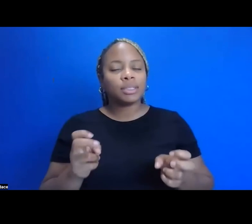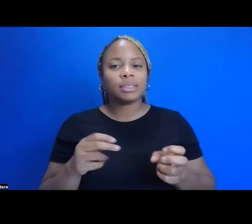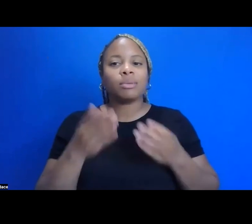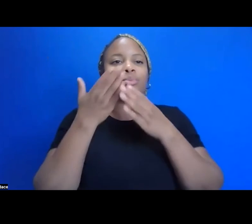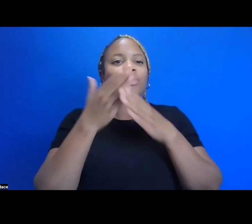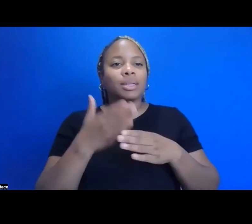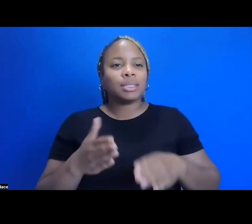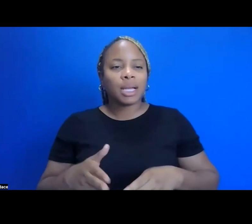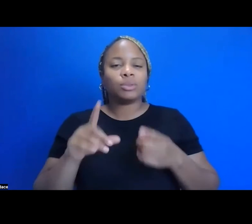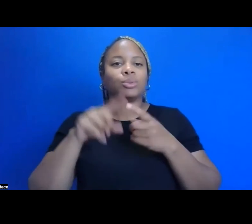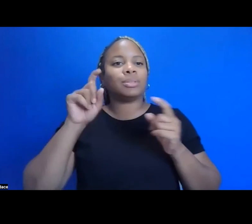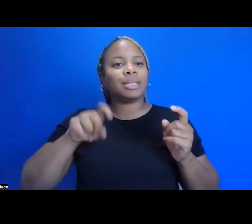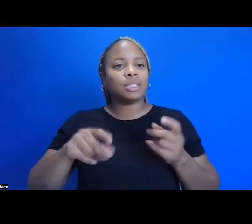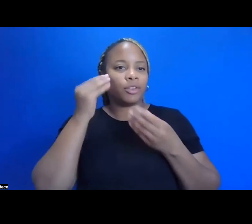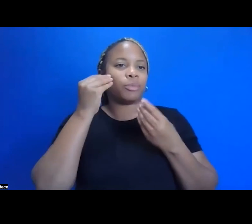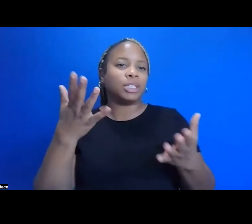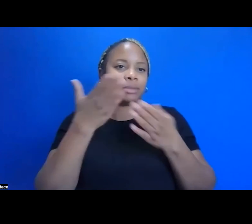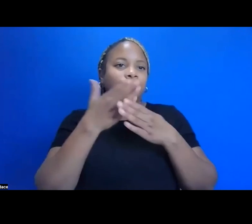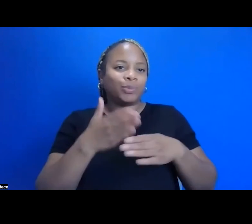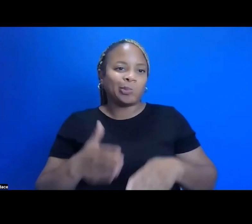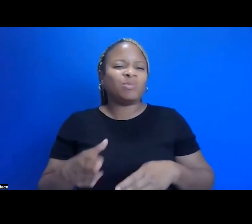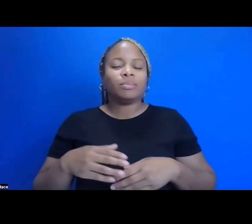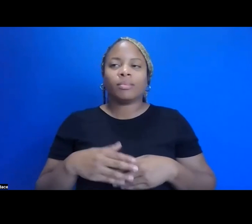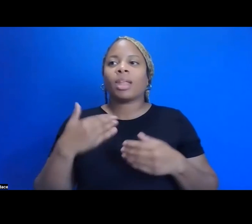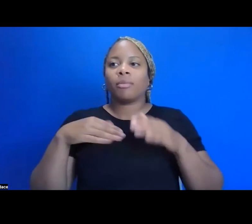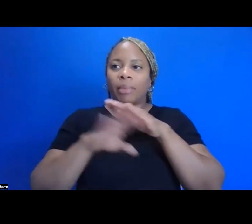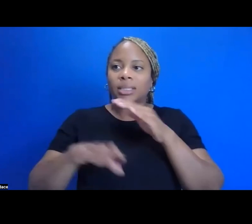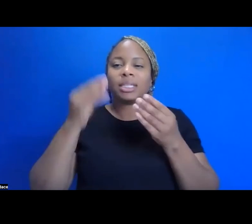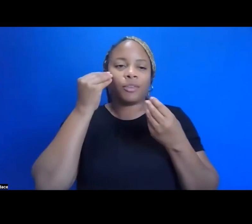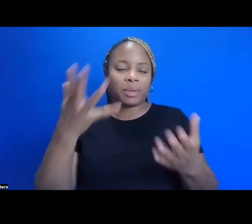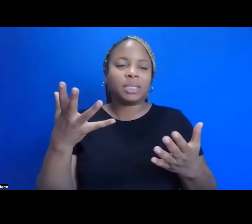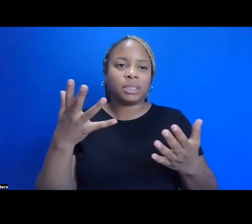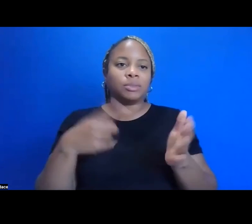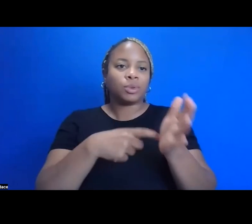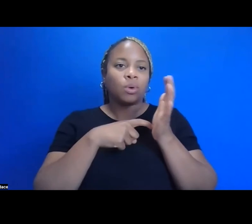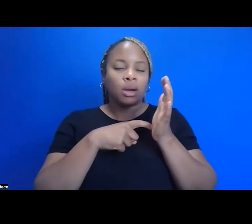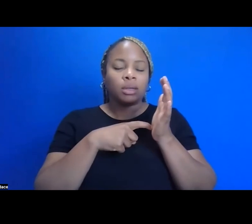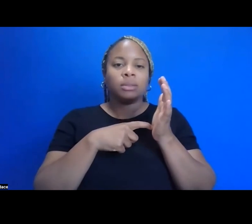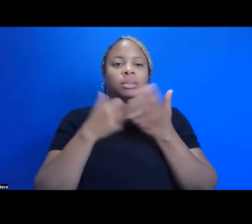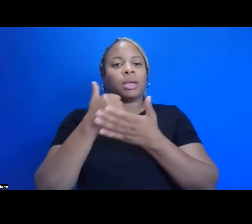into the necessary information. We have basic information that's required in order